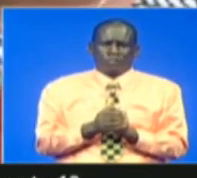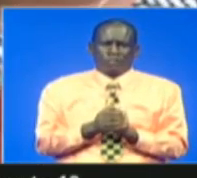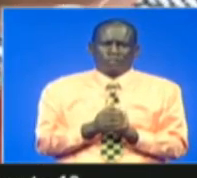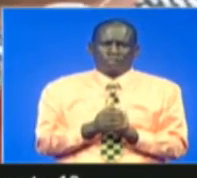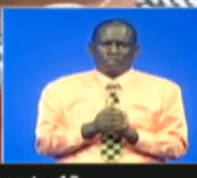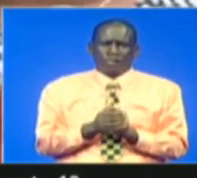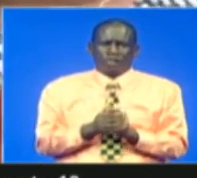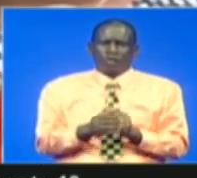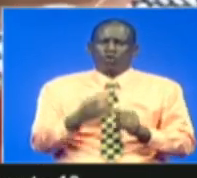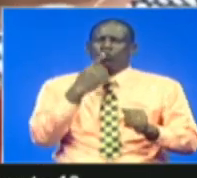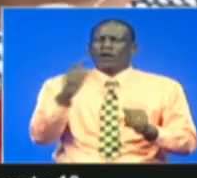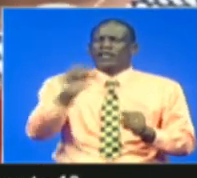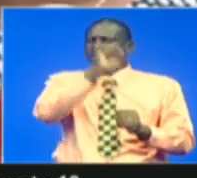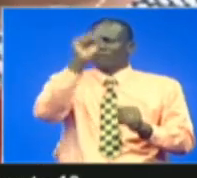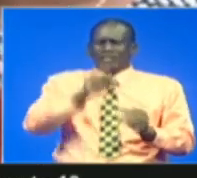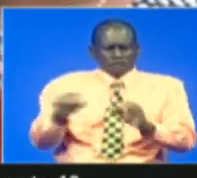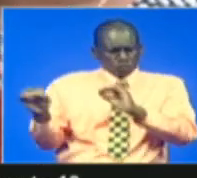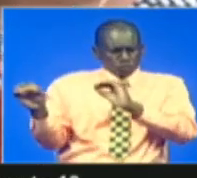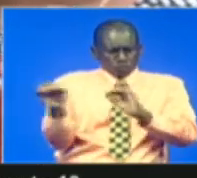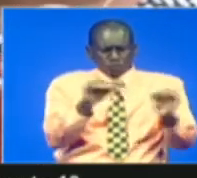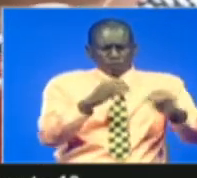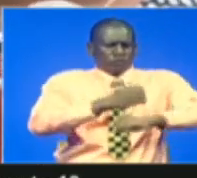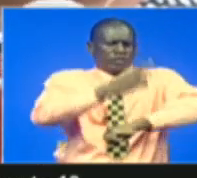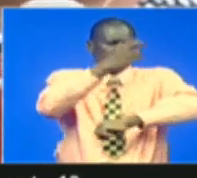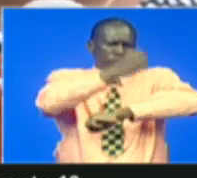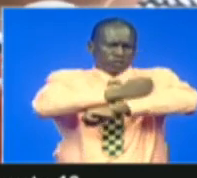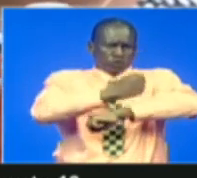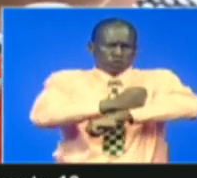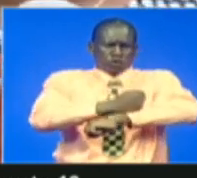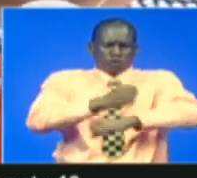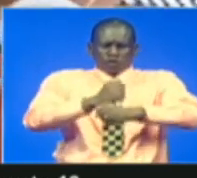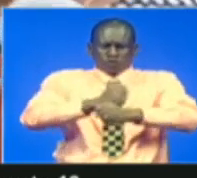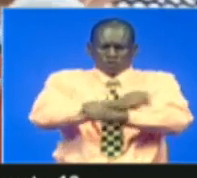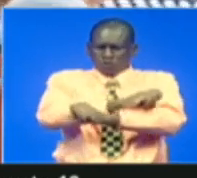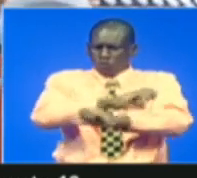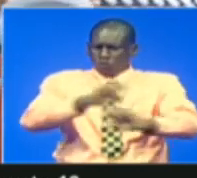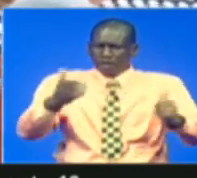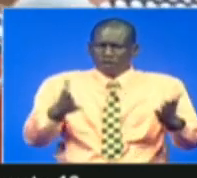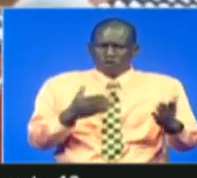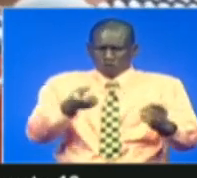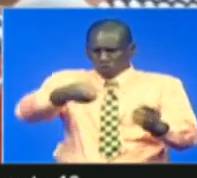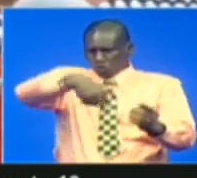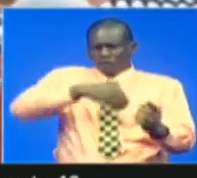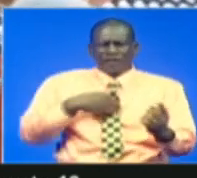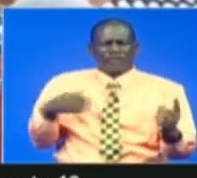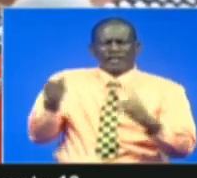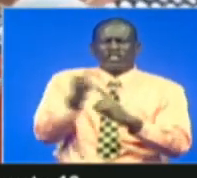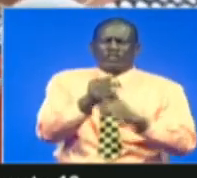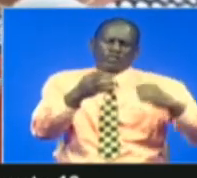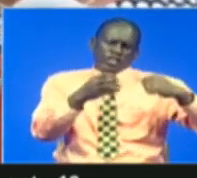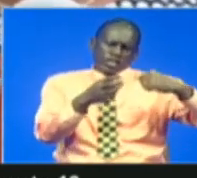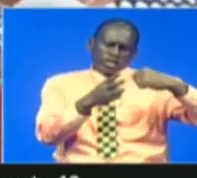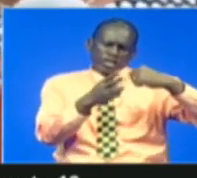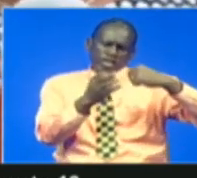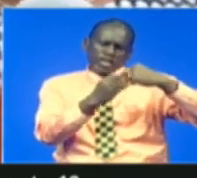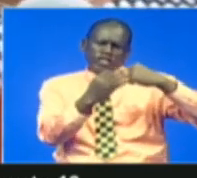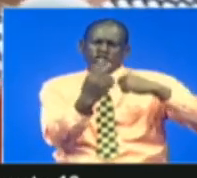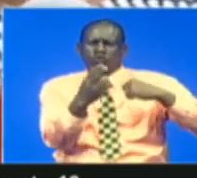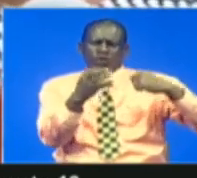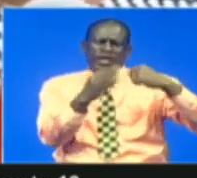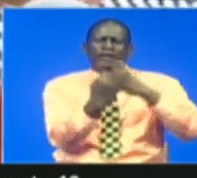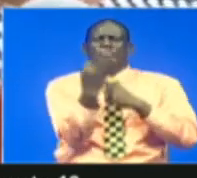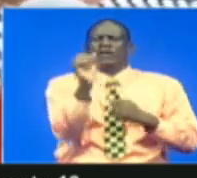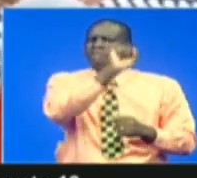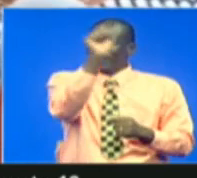The 100% transition is concerned. We are at a very good place now. I think we have achieved about 82-83%. We